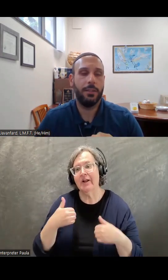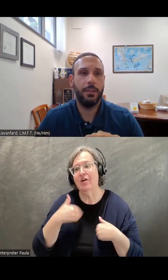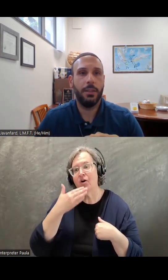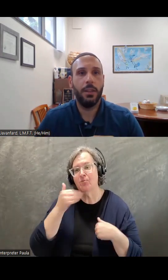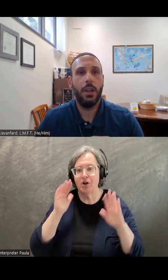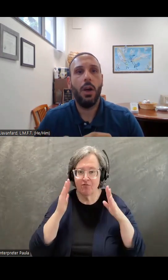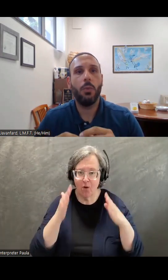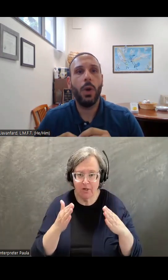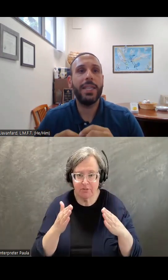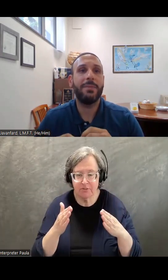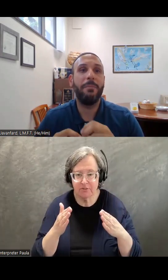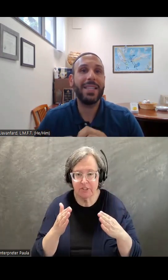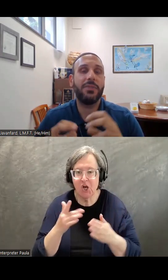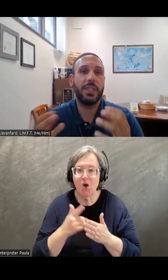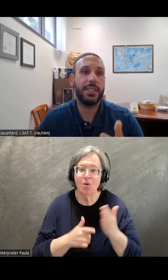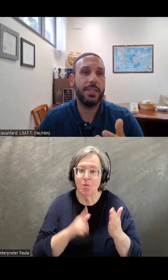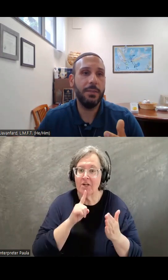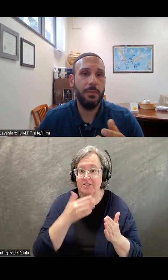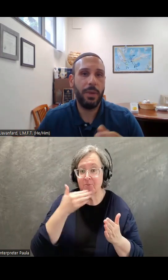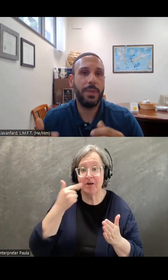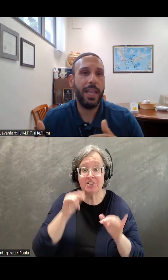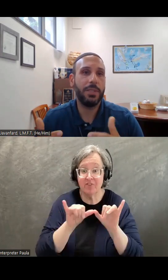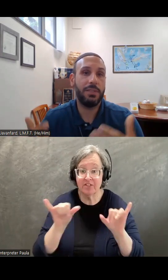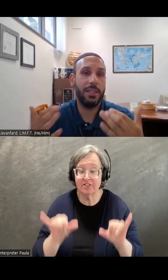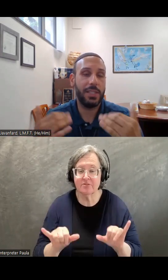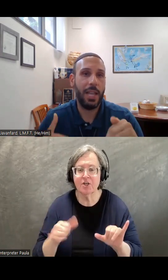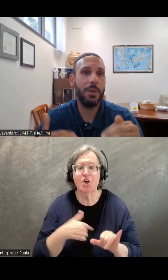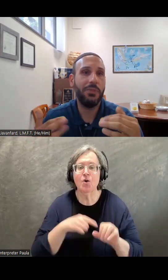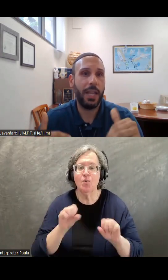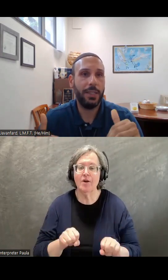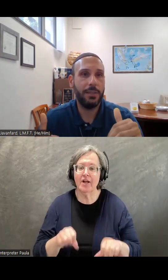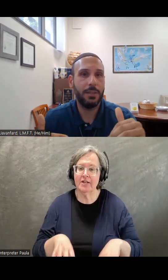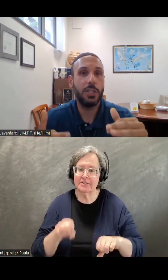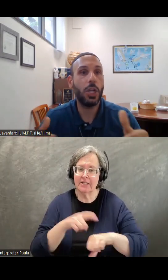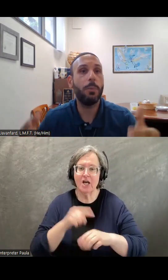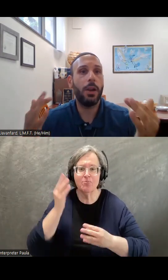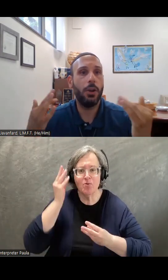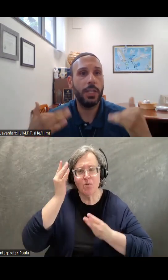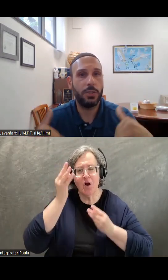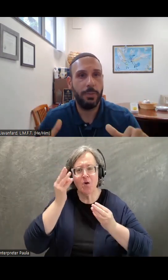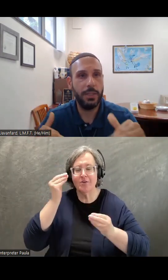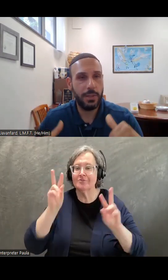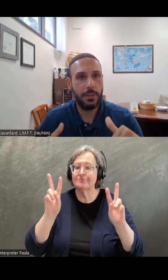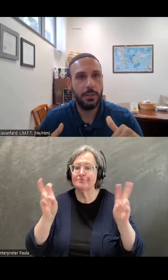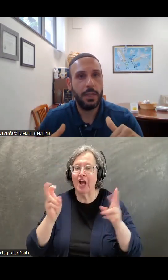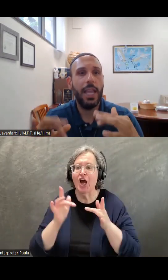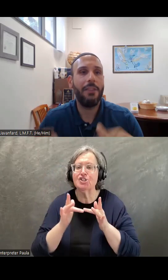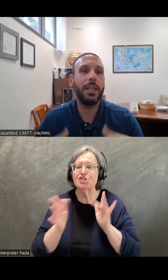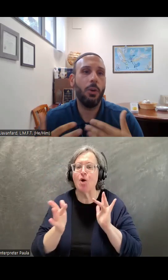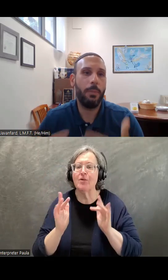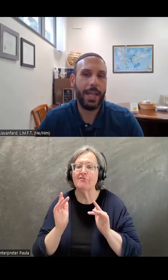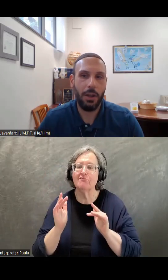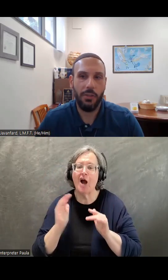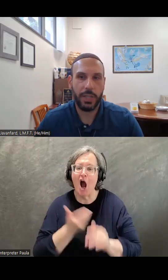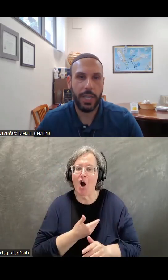in on what is best for the system by being able to take time and reflect, sharpen our own instruments, and